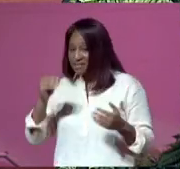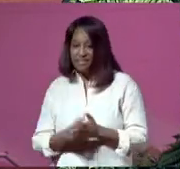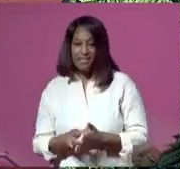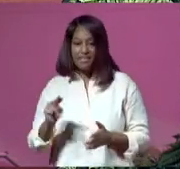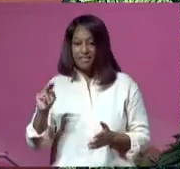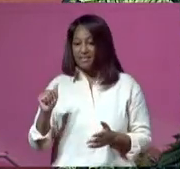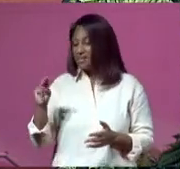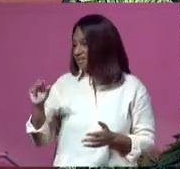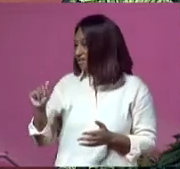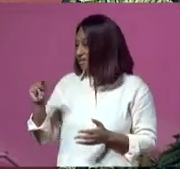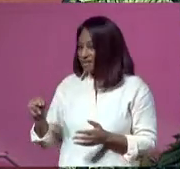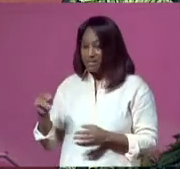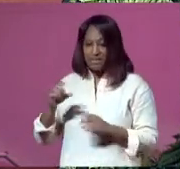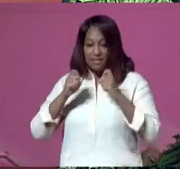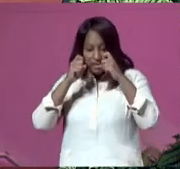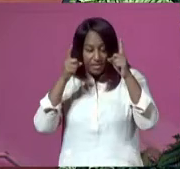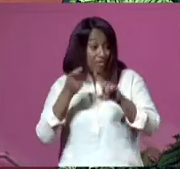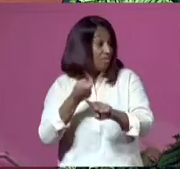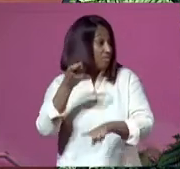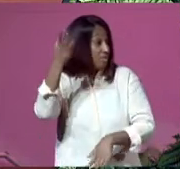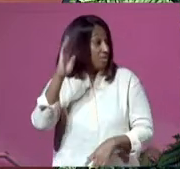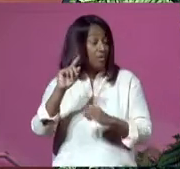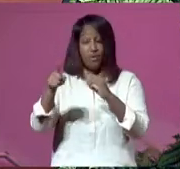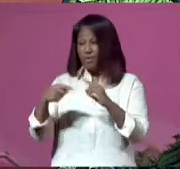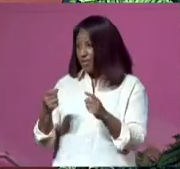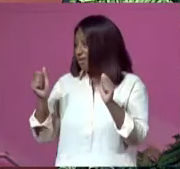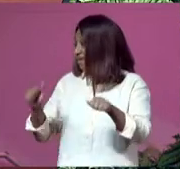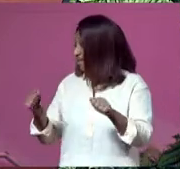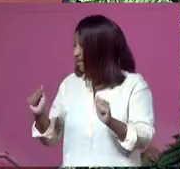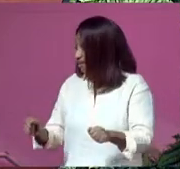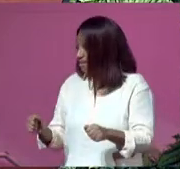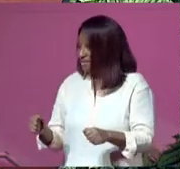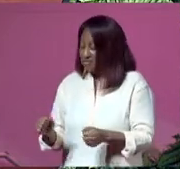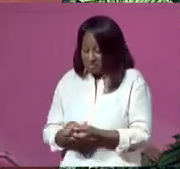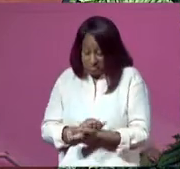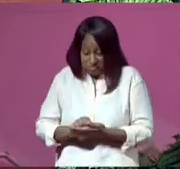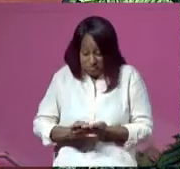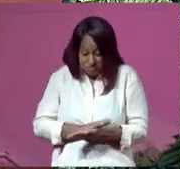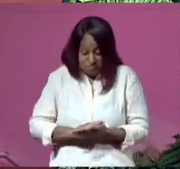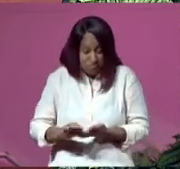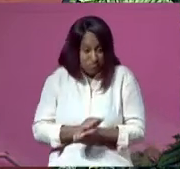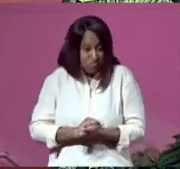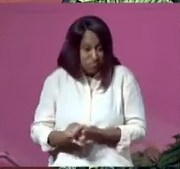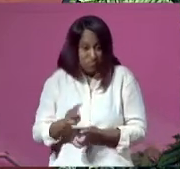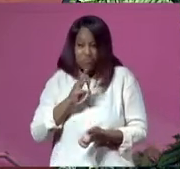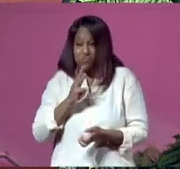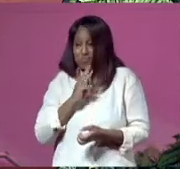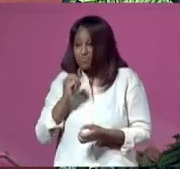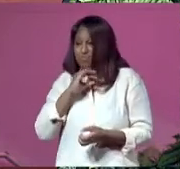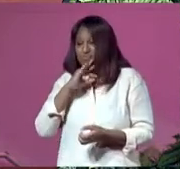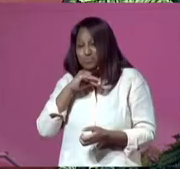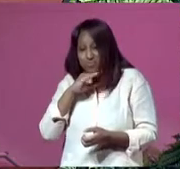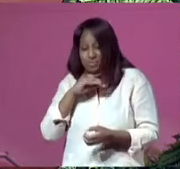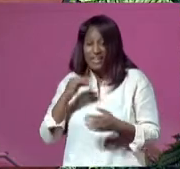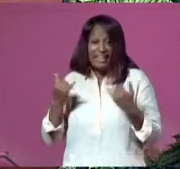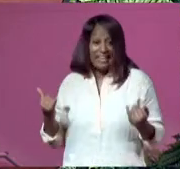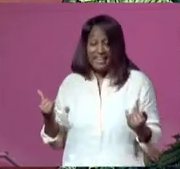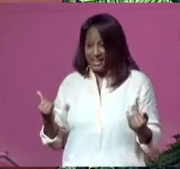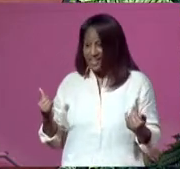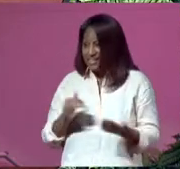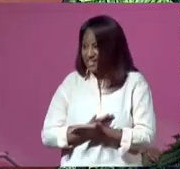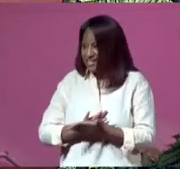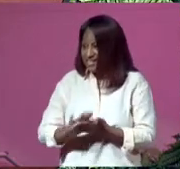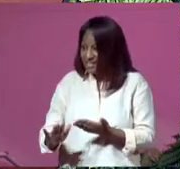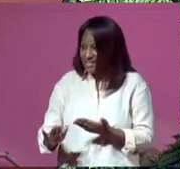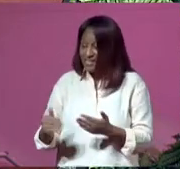was surprised by God when he was able to bathe in the dirty Jordan and come up clean from his leprosy. I said,